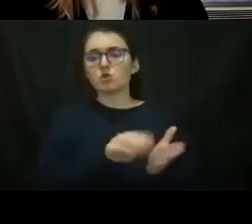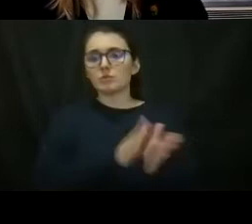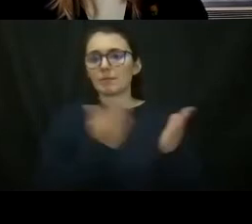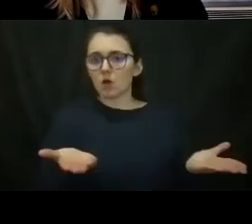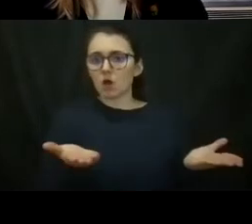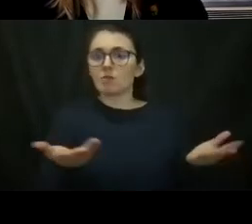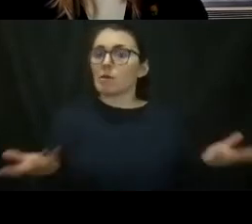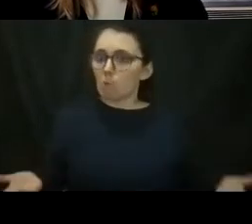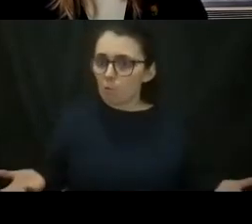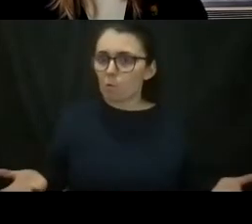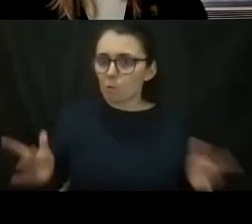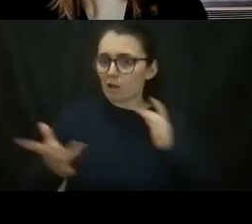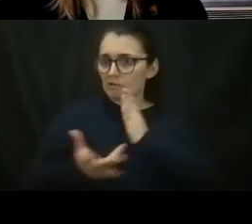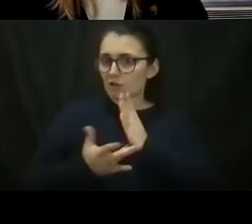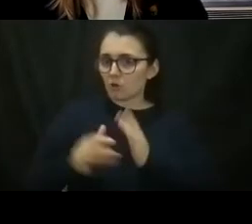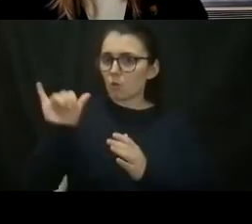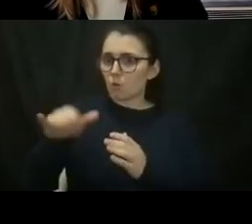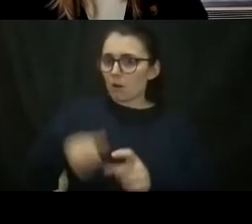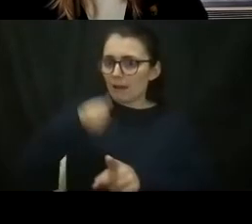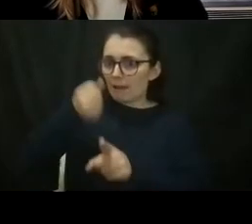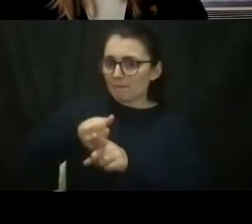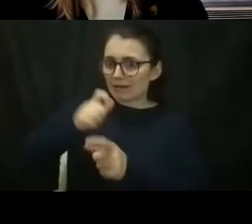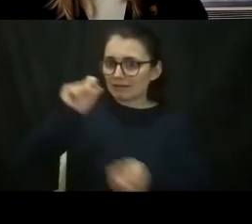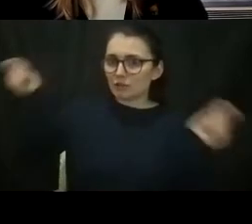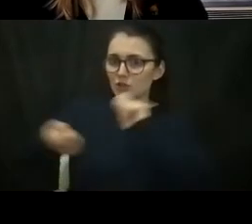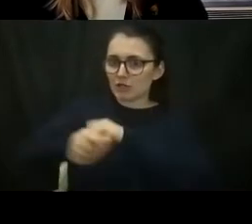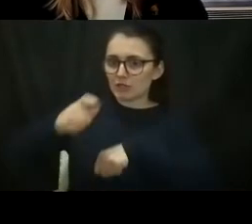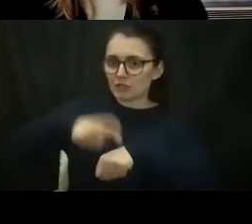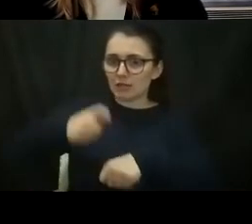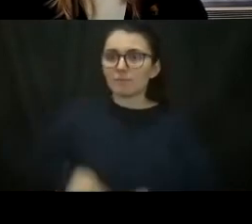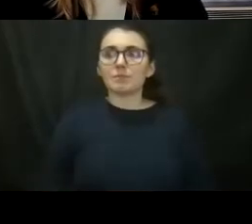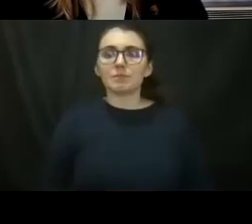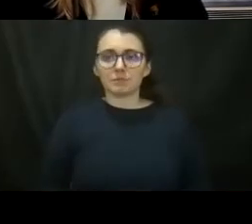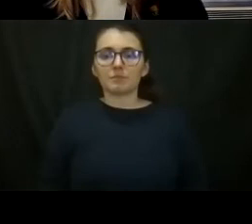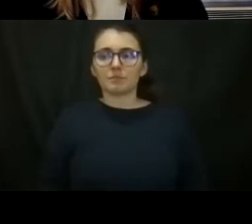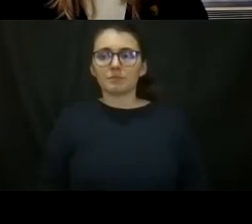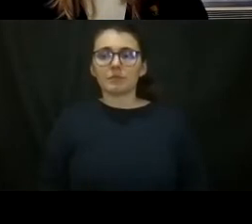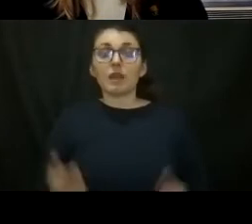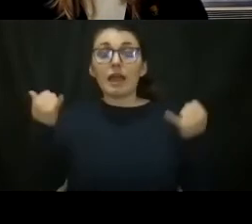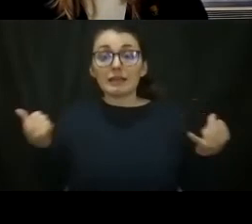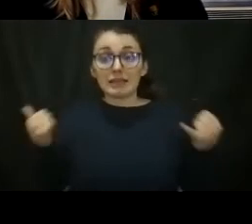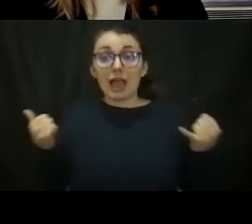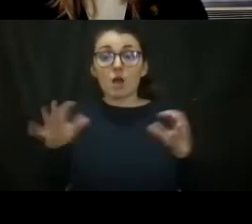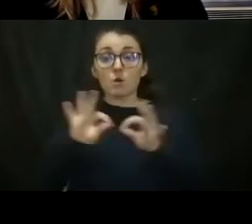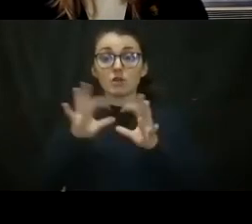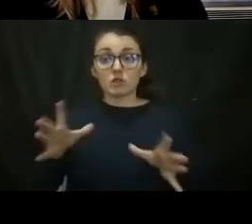of goes to show how technology has changed over time. What else might be different about this room compared to the House? We'll maybe take one